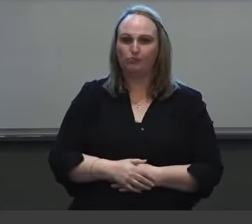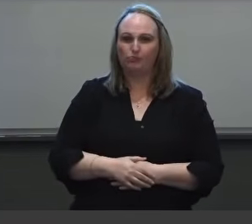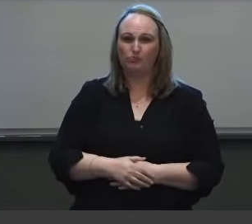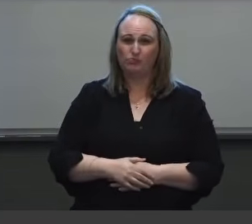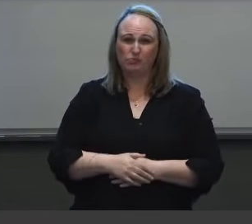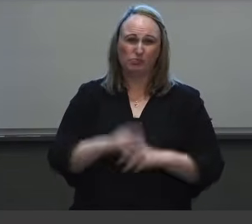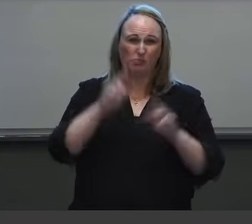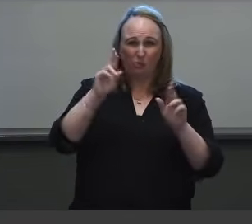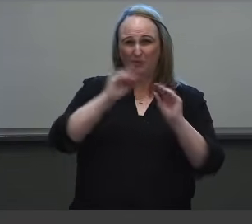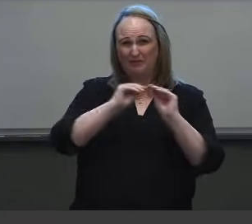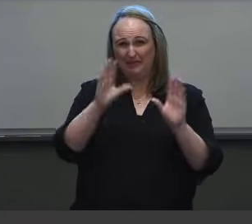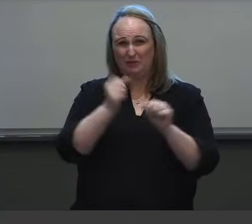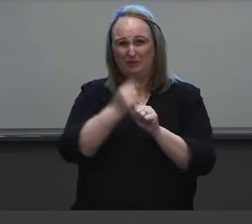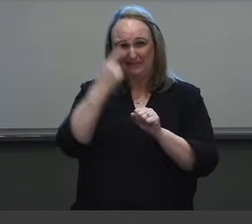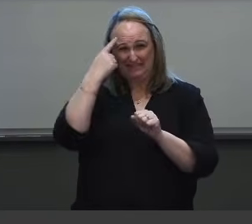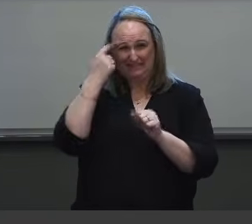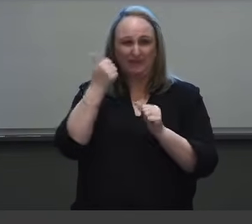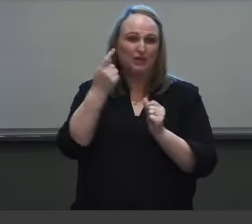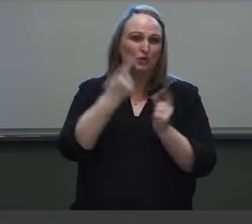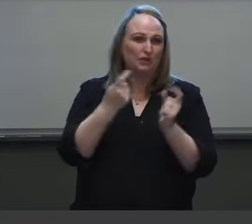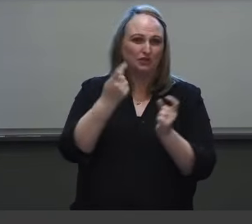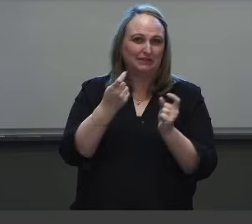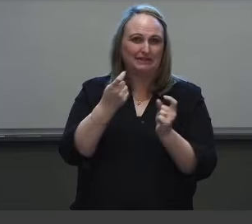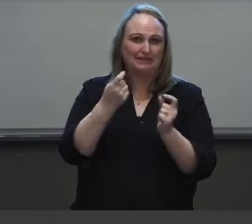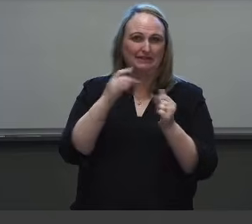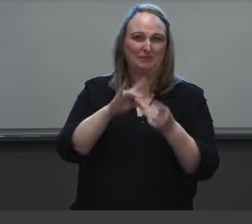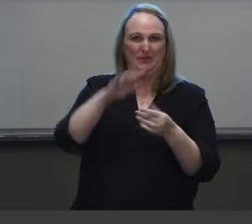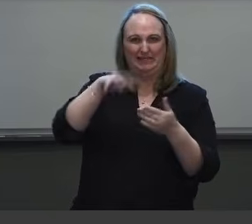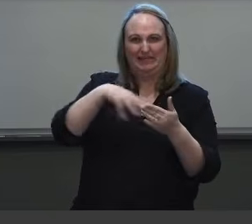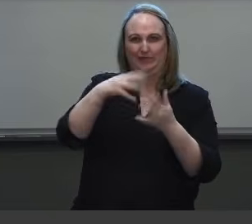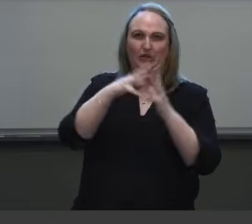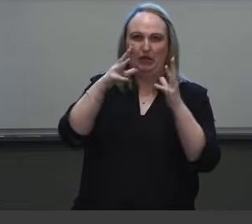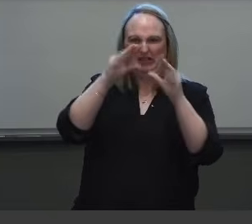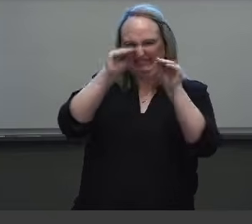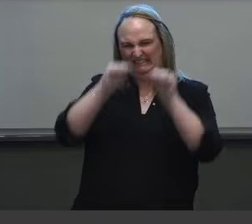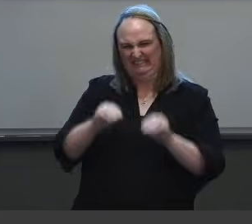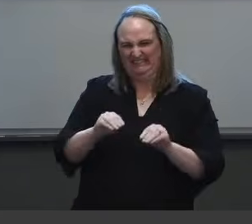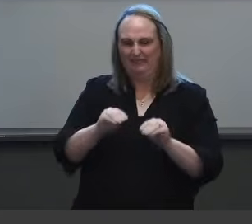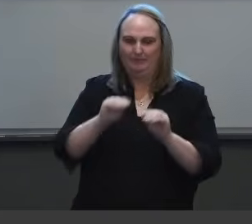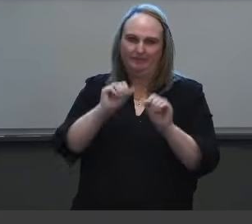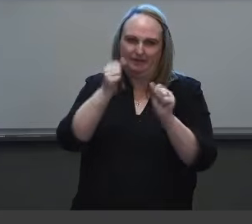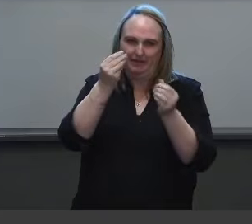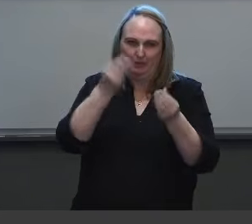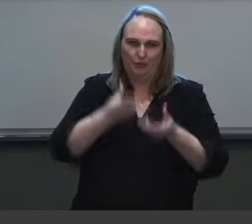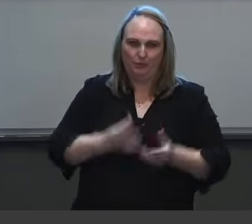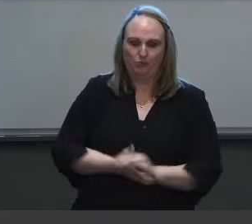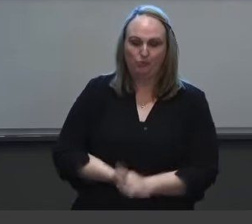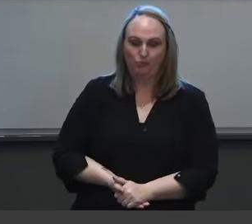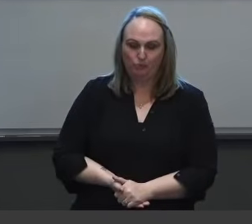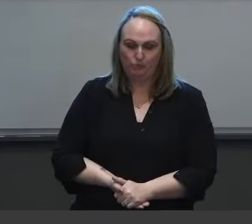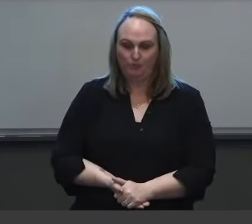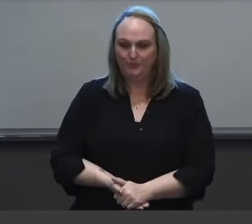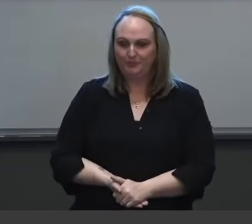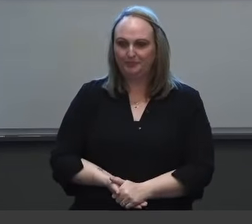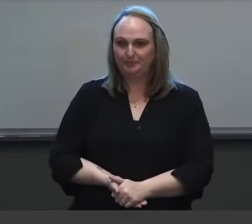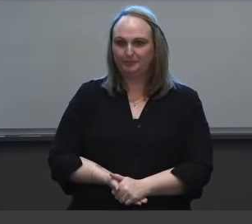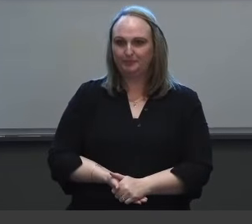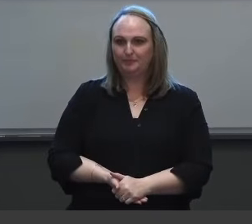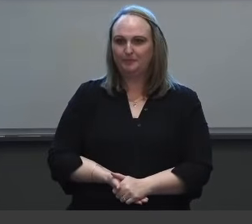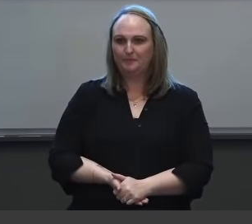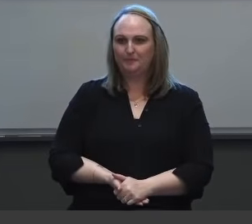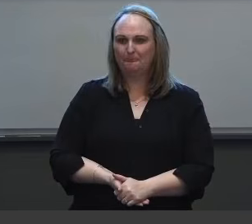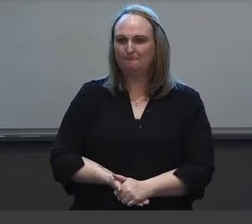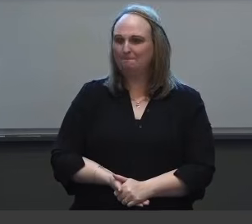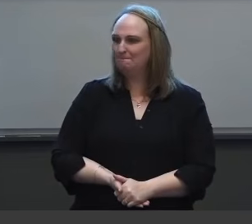makes sense. If you have any questions about this table, I know it's kind of busy, lots of numbers in there. Okay, so